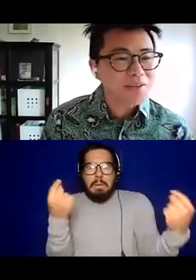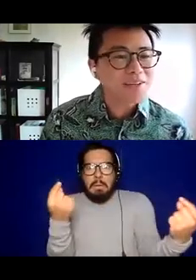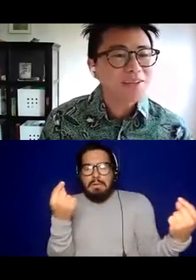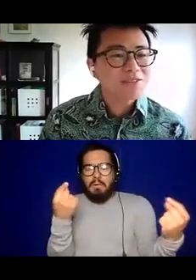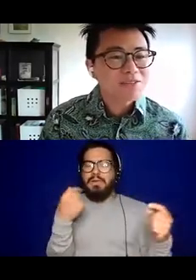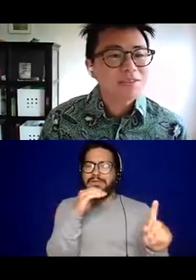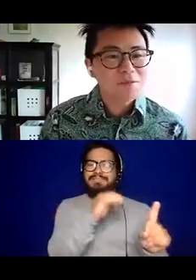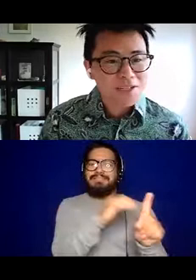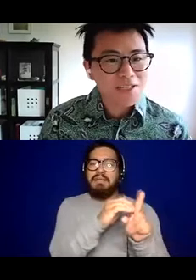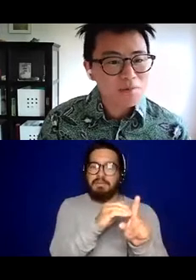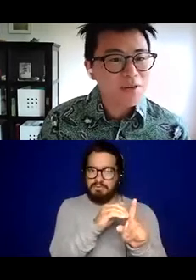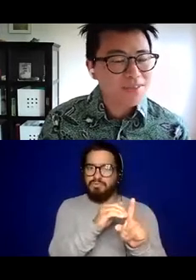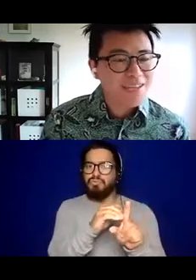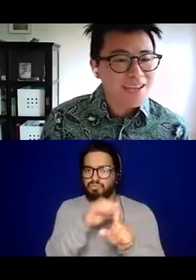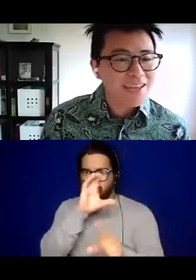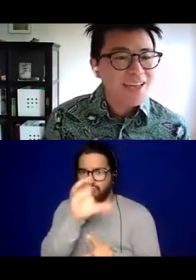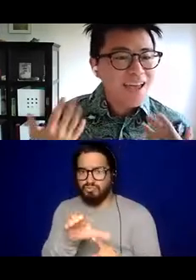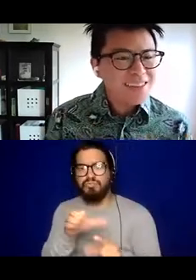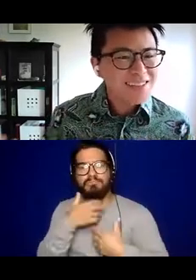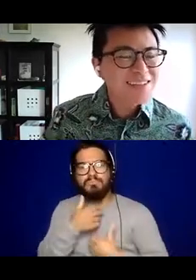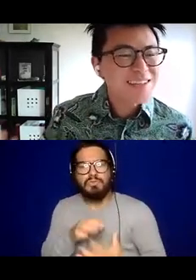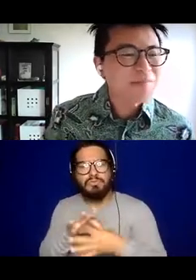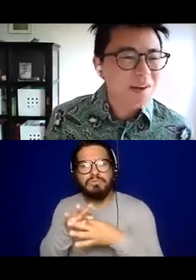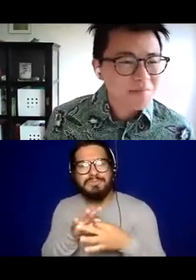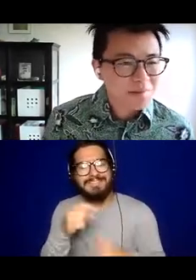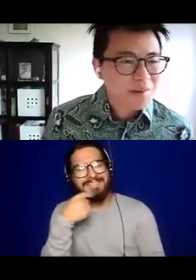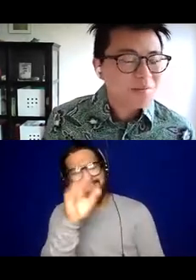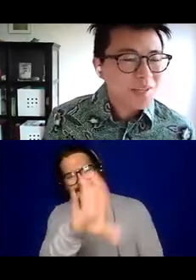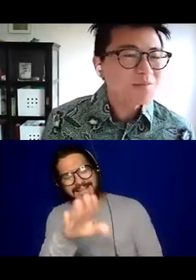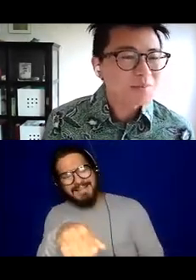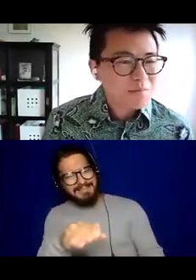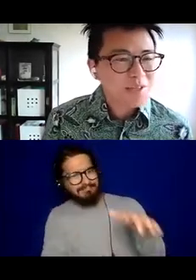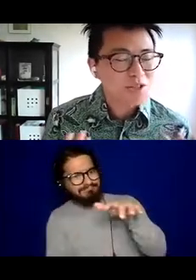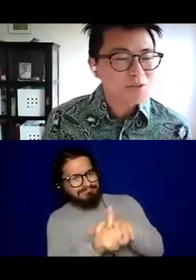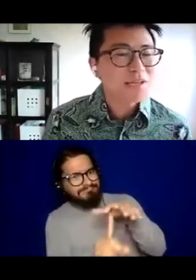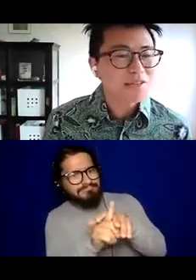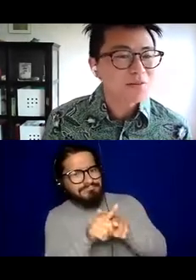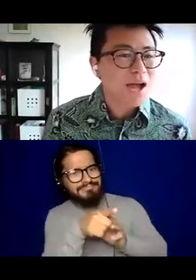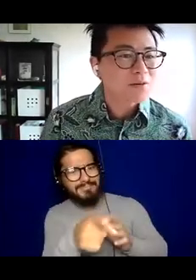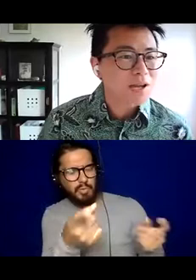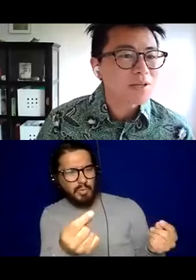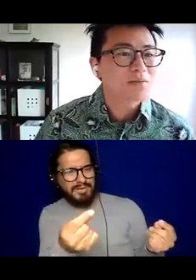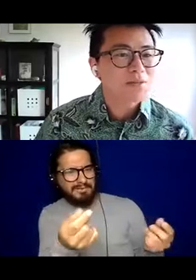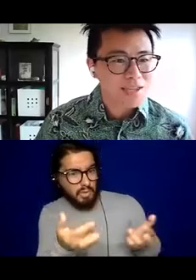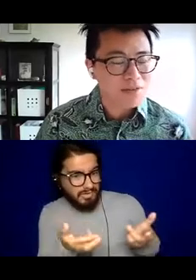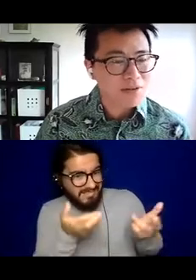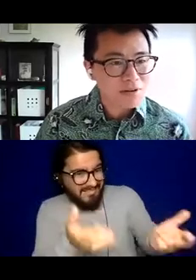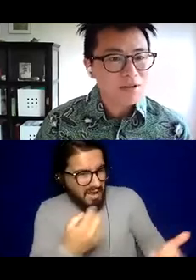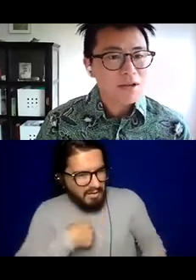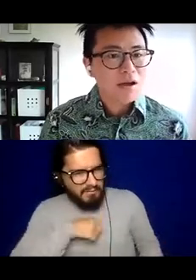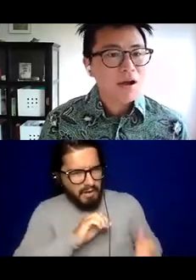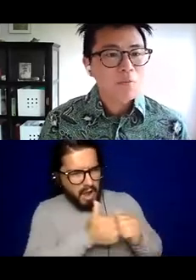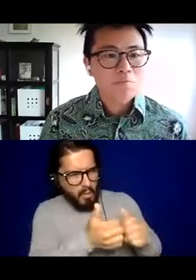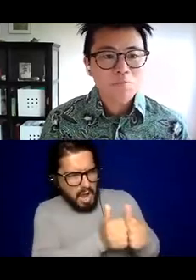have good, trusted relationships with and say, hey, this thing is coming up. What are you doing? What should we do? How can we do this together?